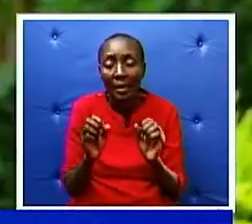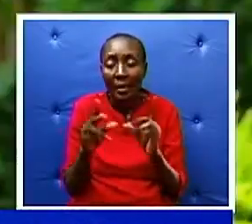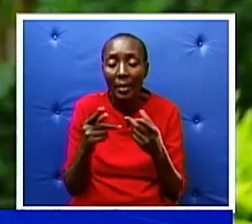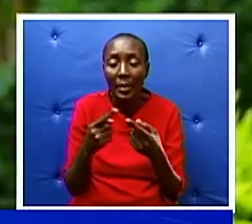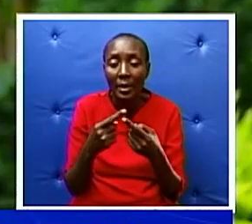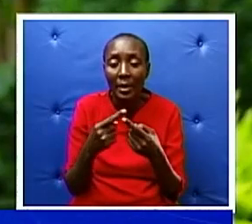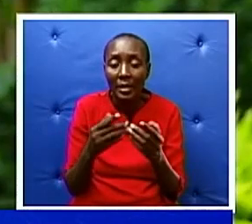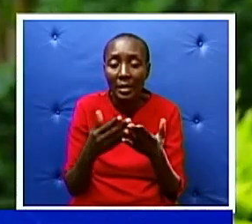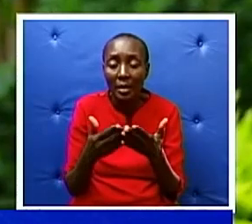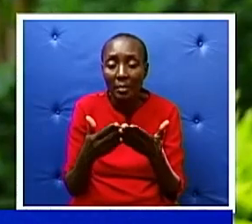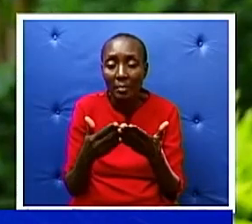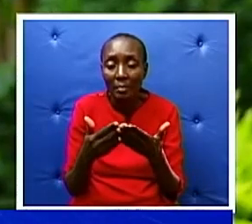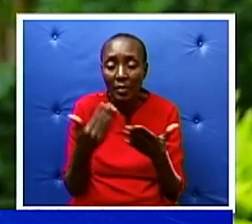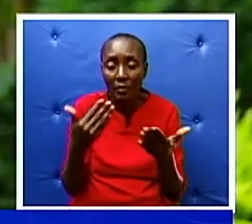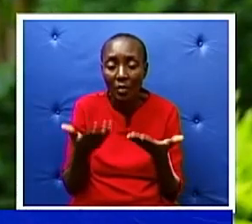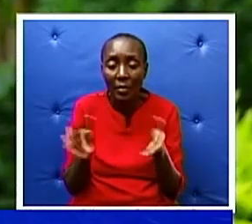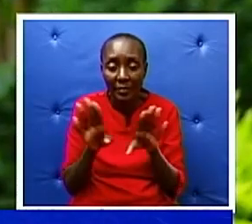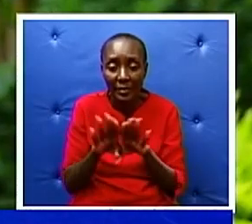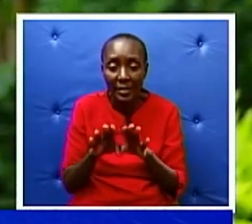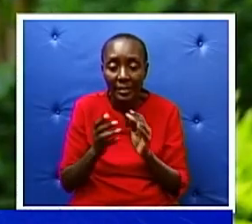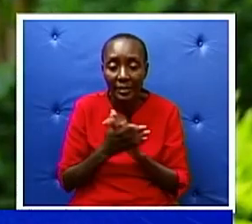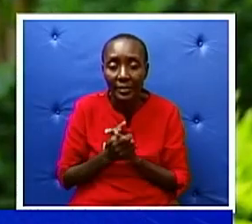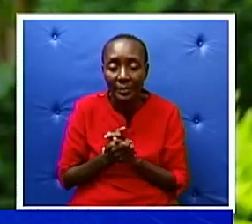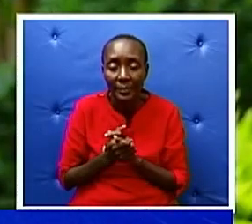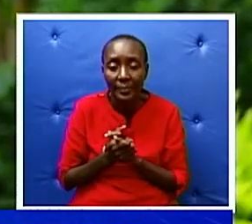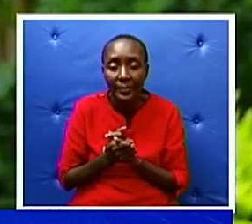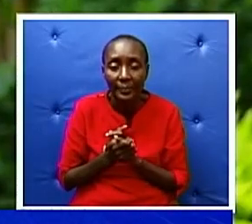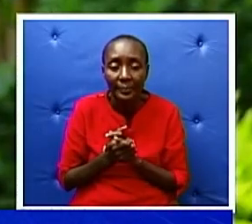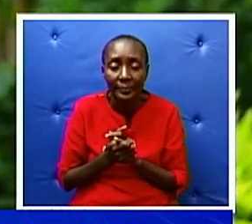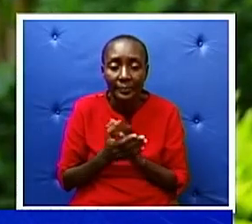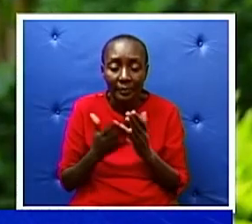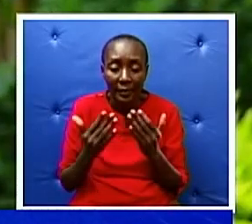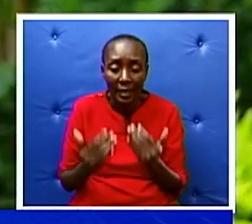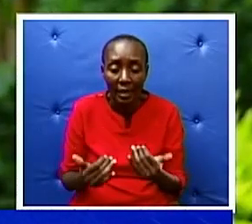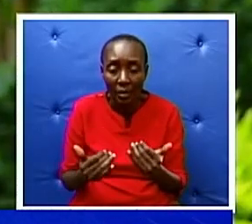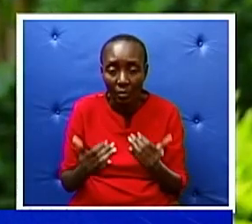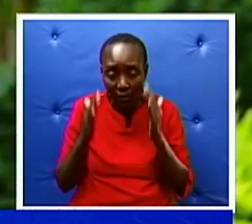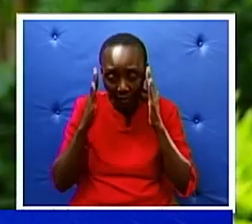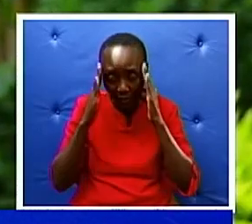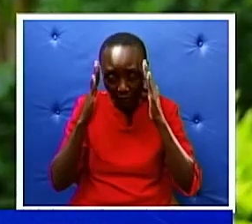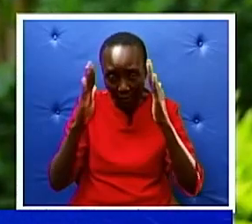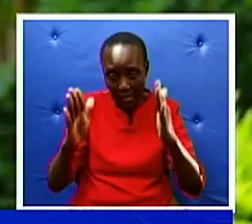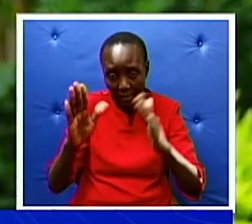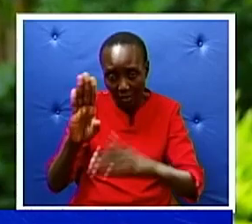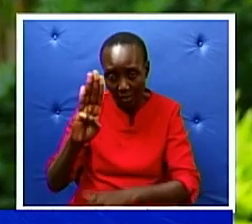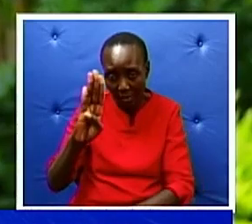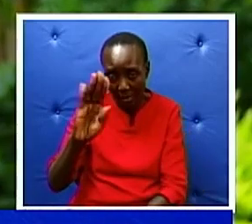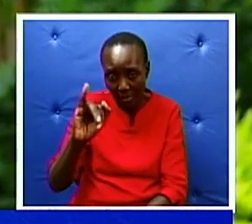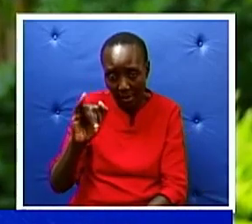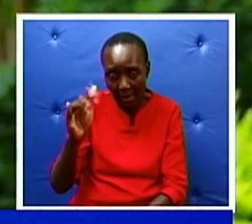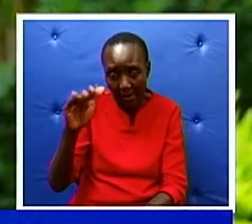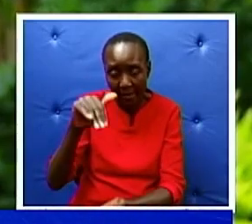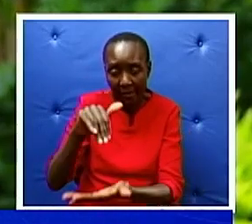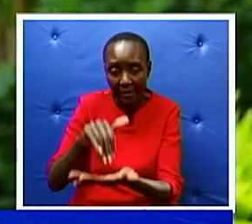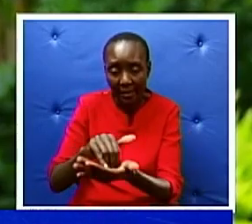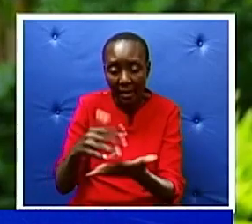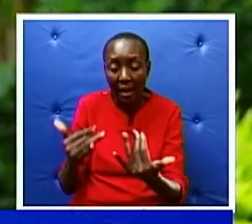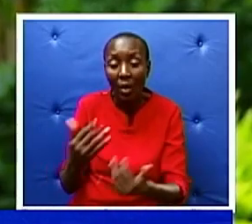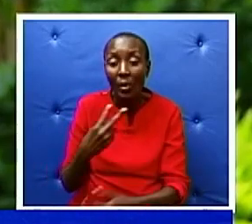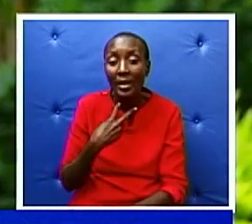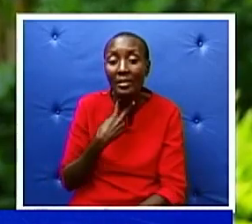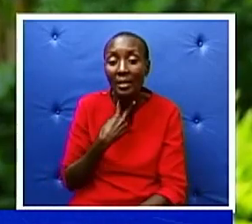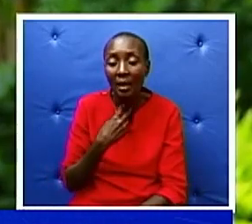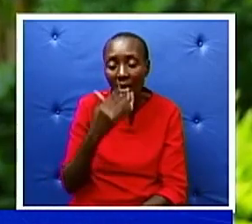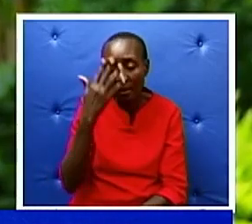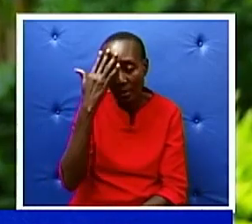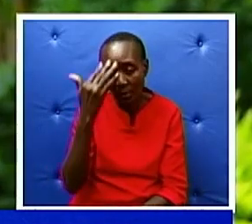just looking at now BBI, and it has stalled. It has stalled because, of